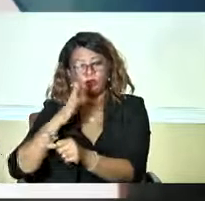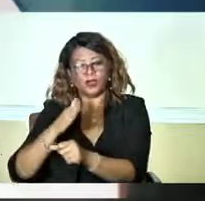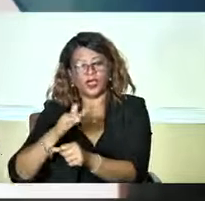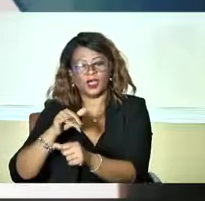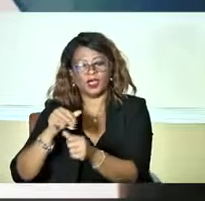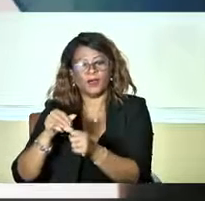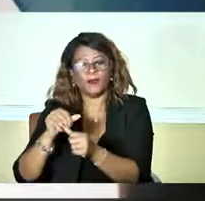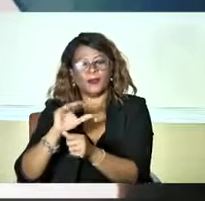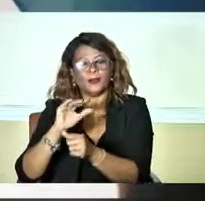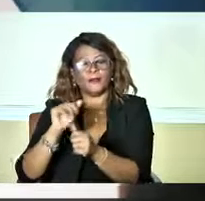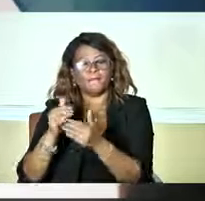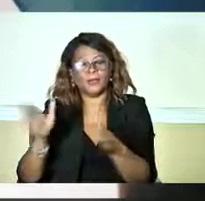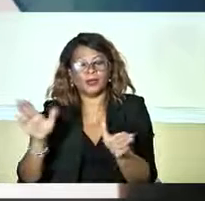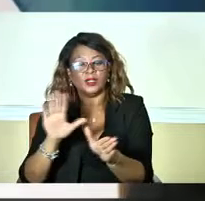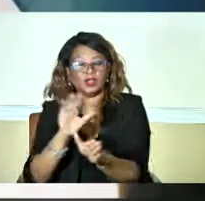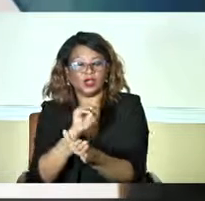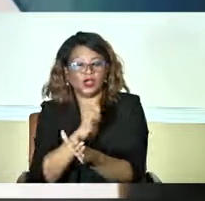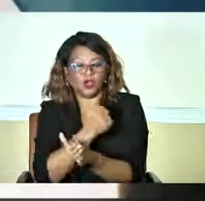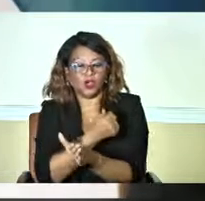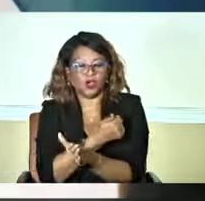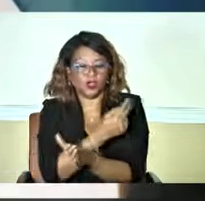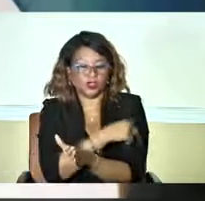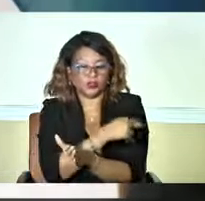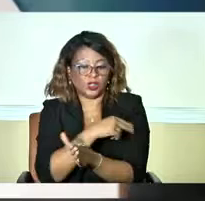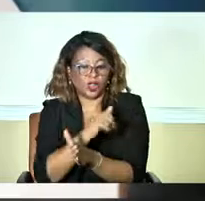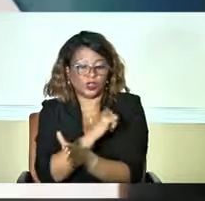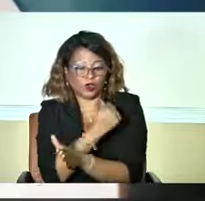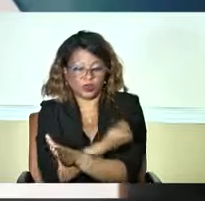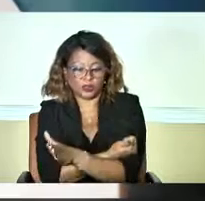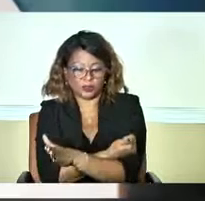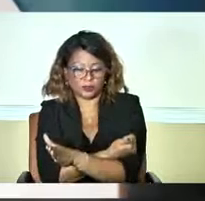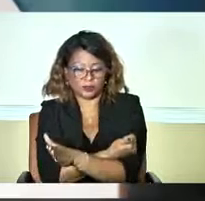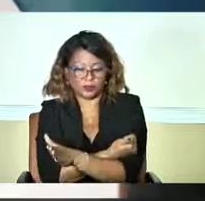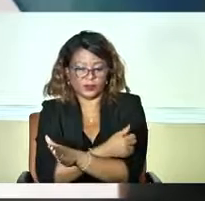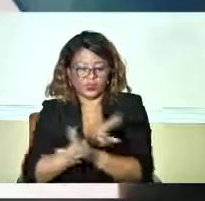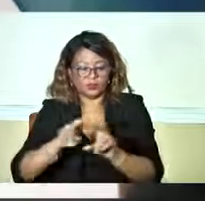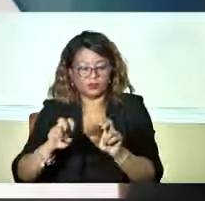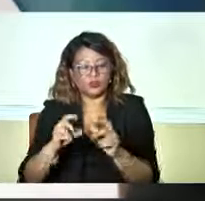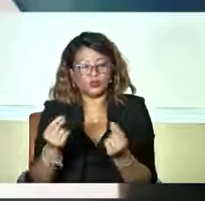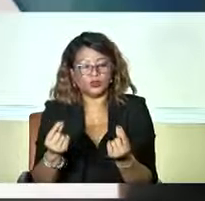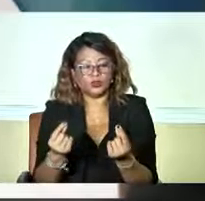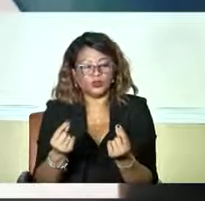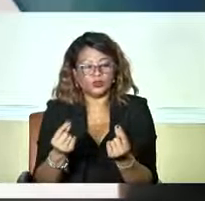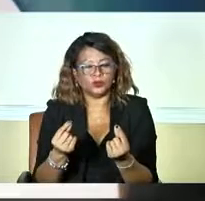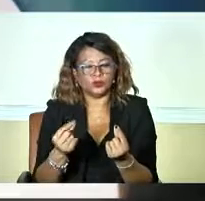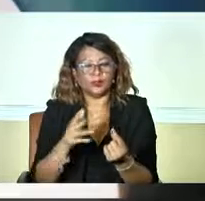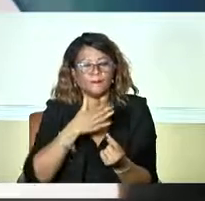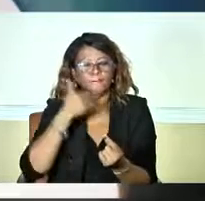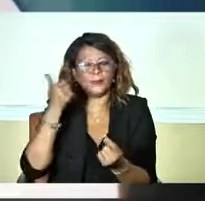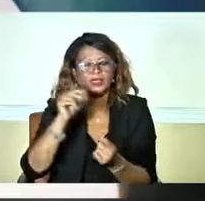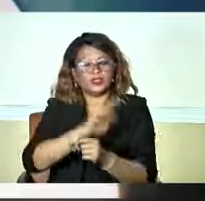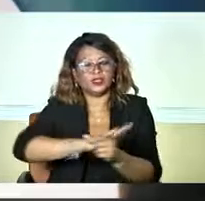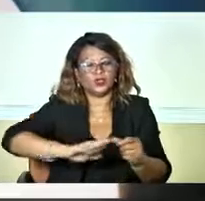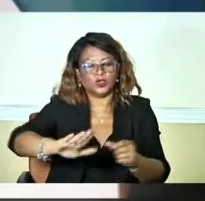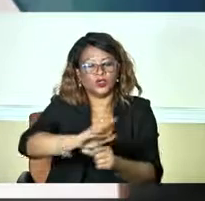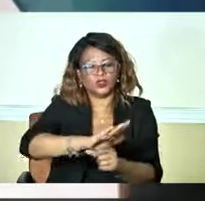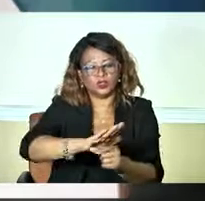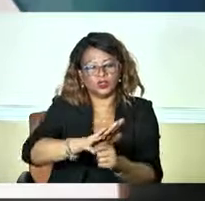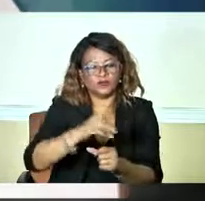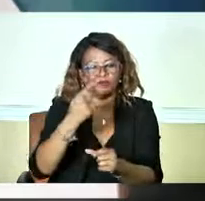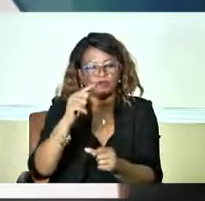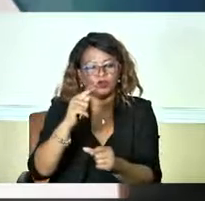Public Hospital Authority. So as I understand it, an assessment is being conducted as to the best location for